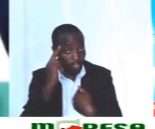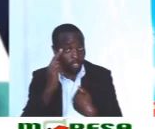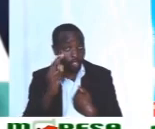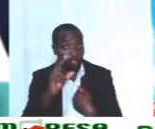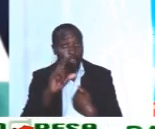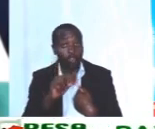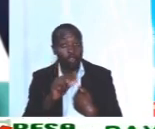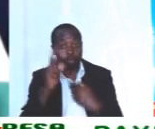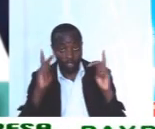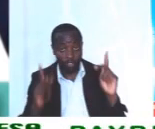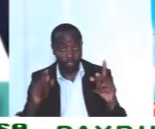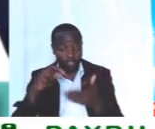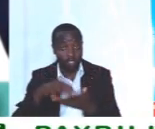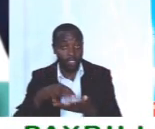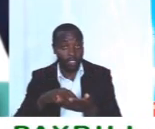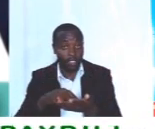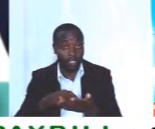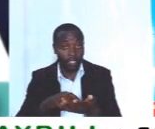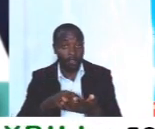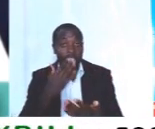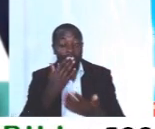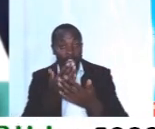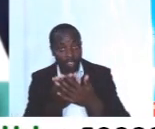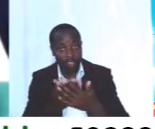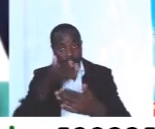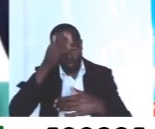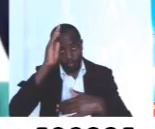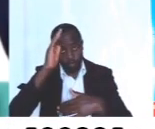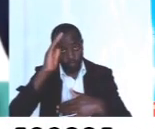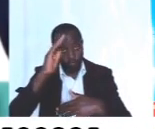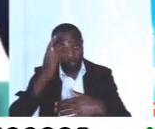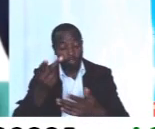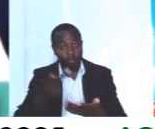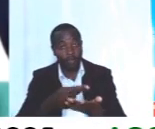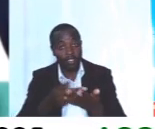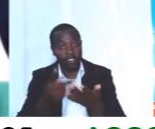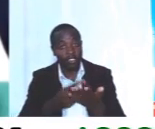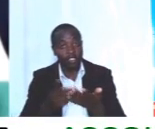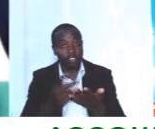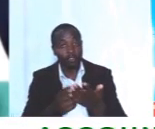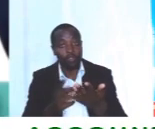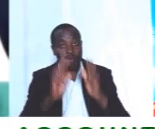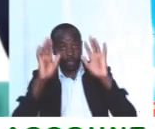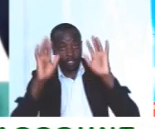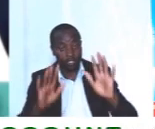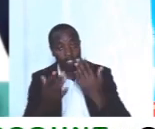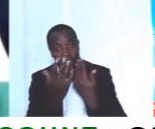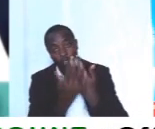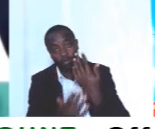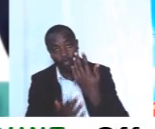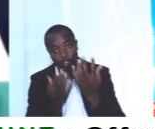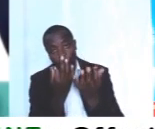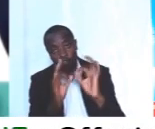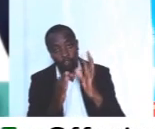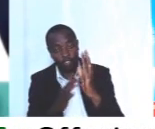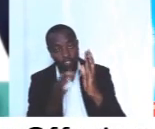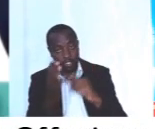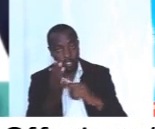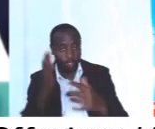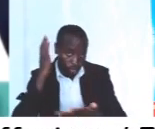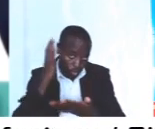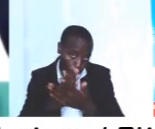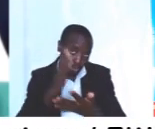we thank God because of his grace and for purchasing us with the precious blood of Jesus. And so in this, indeed, we